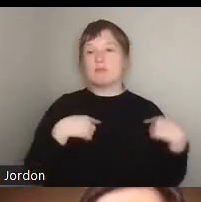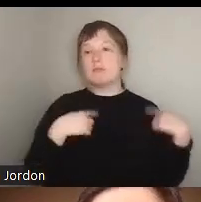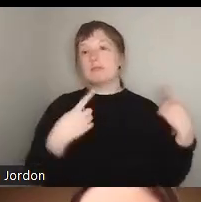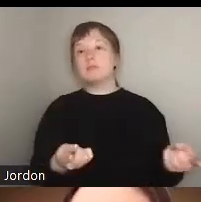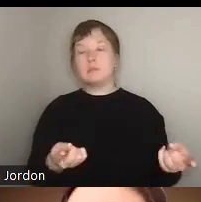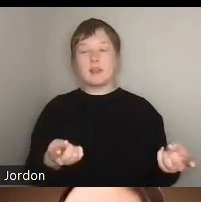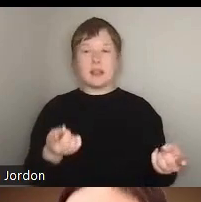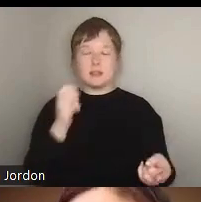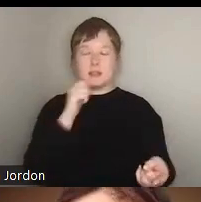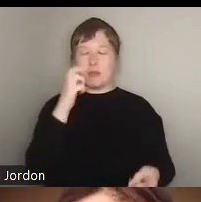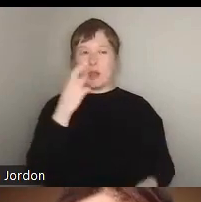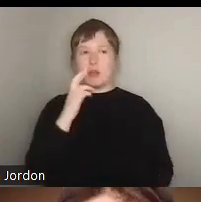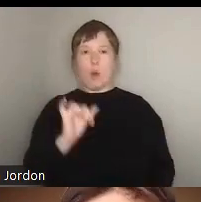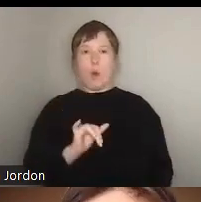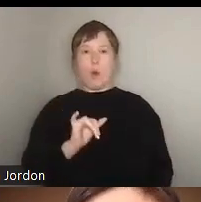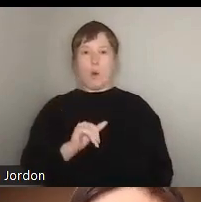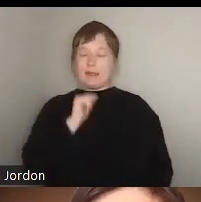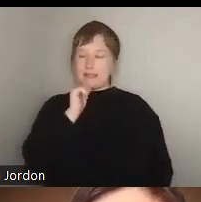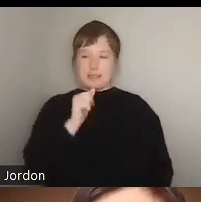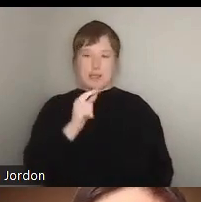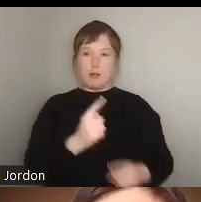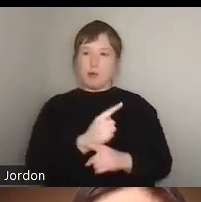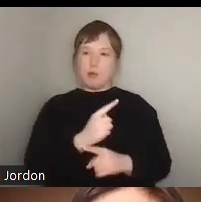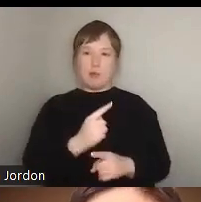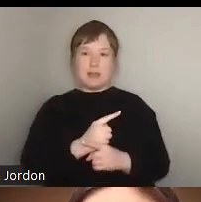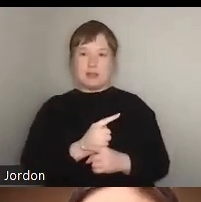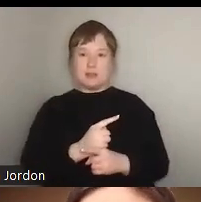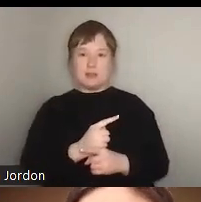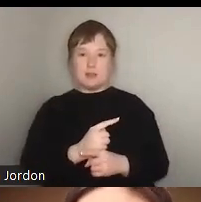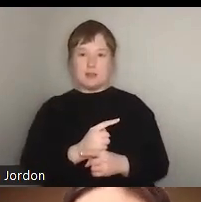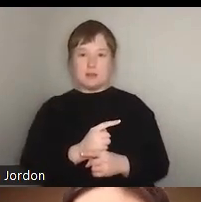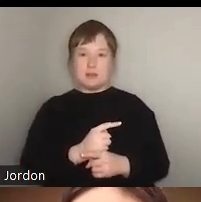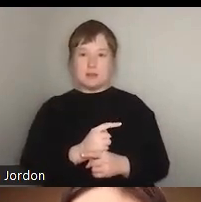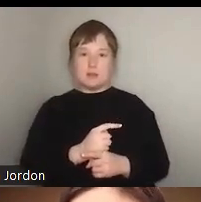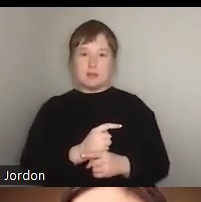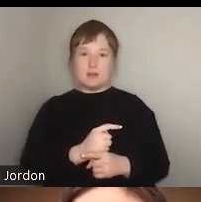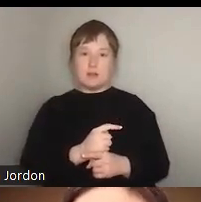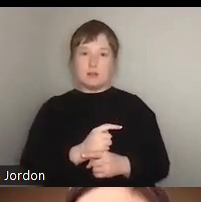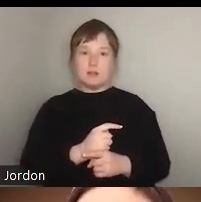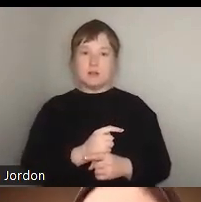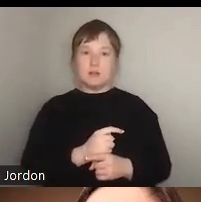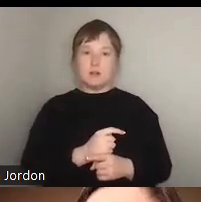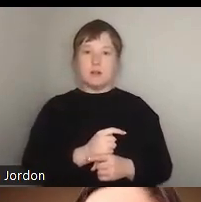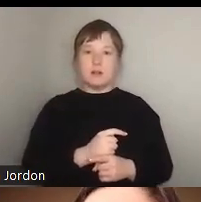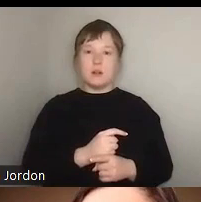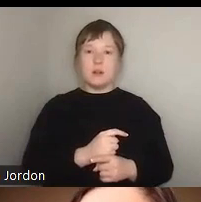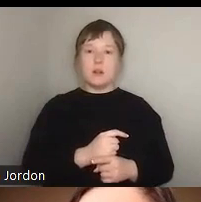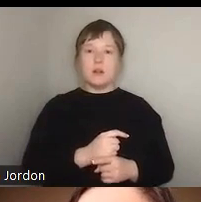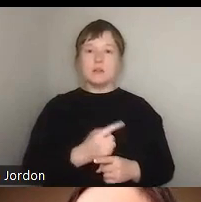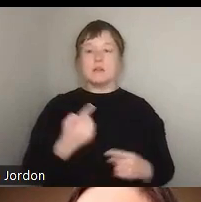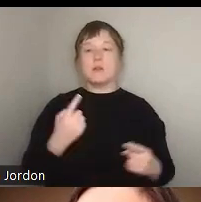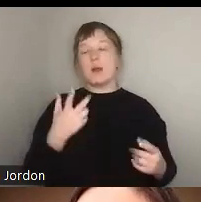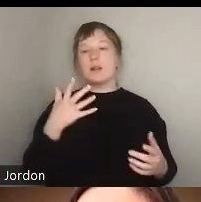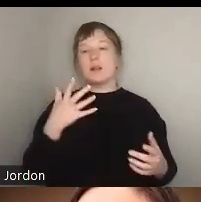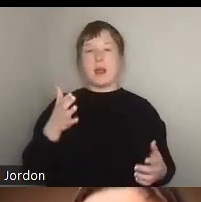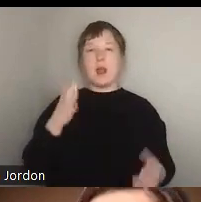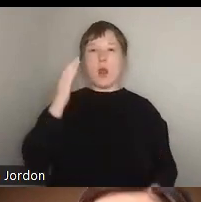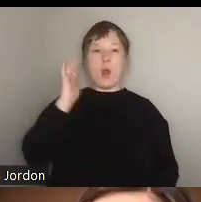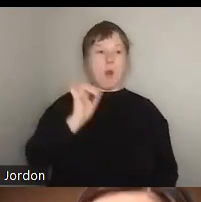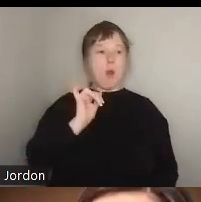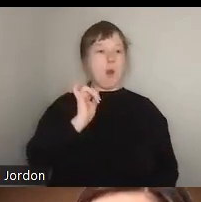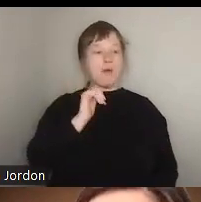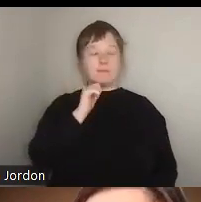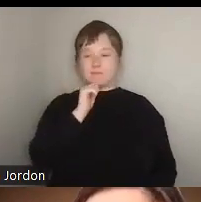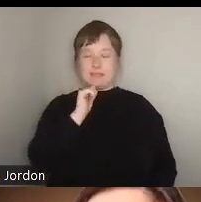that wasn't appropriate. So there's sometimes that when people hear examples, they realize, oh, that's